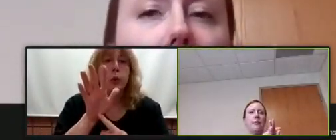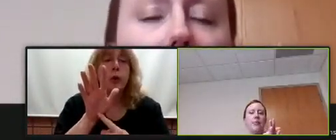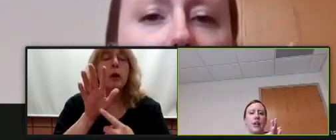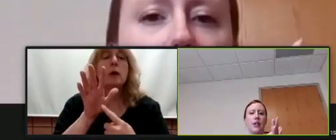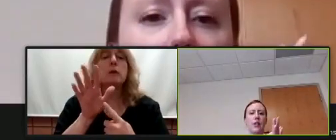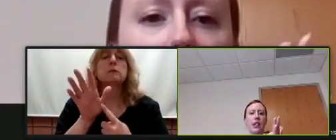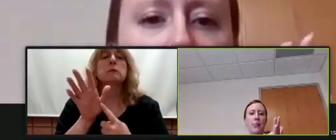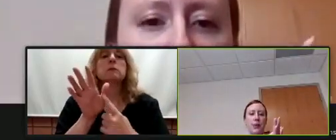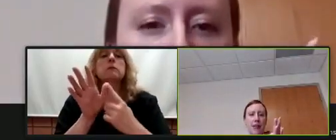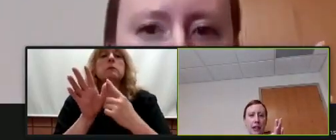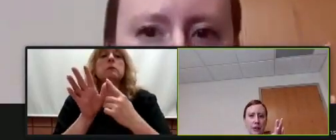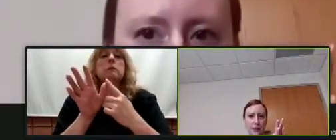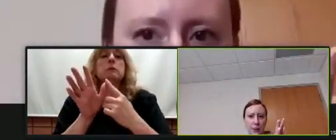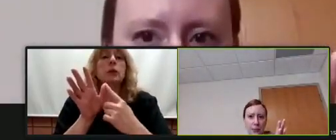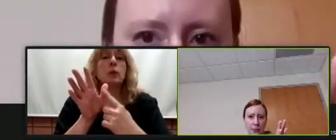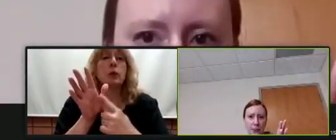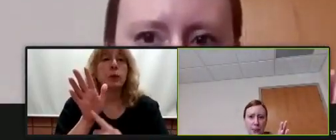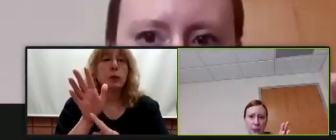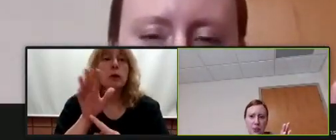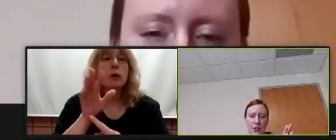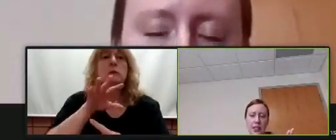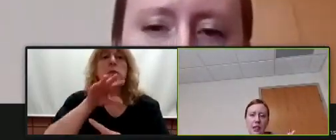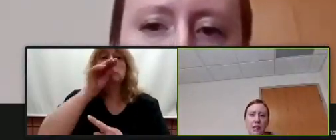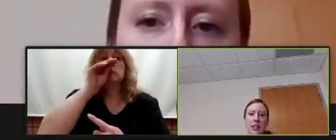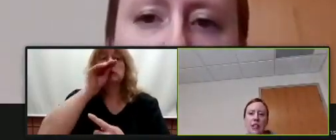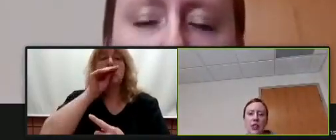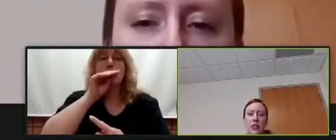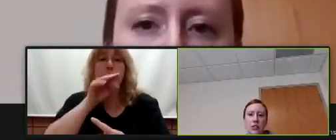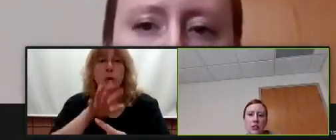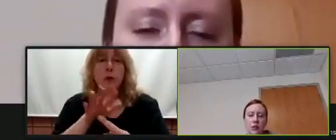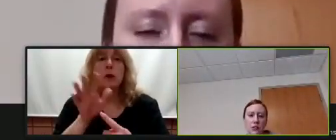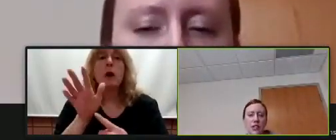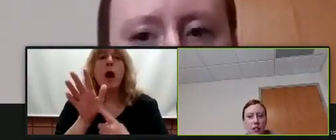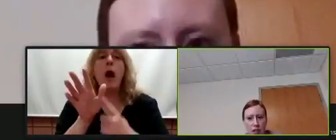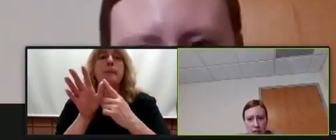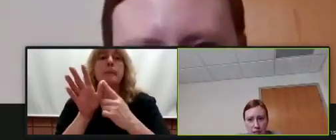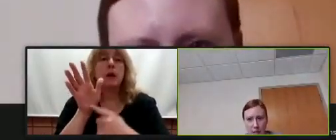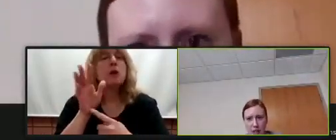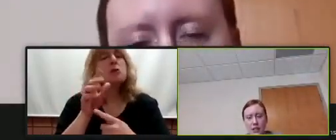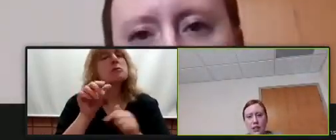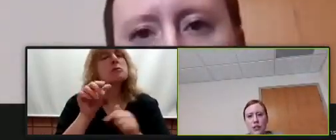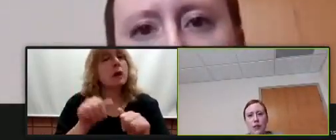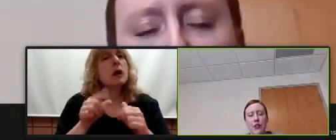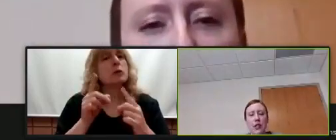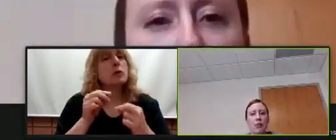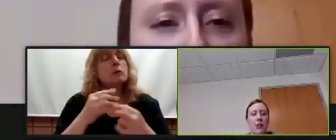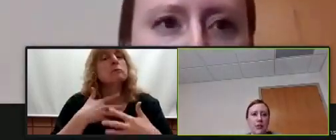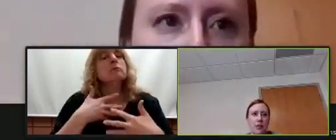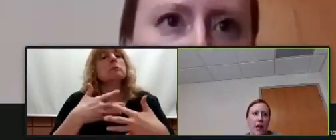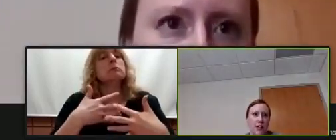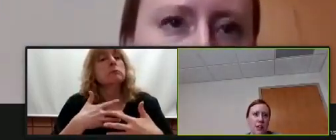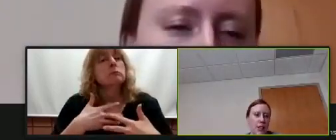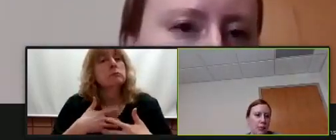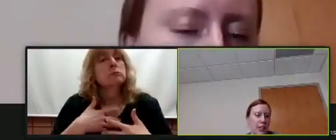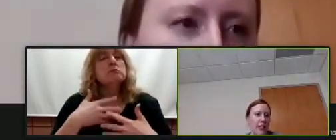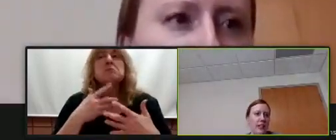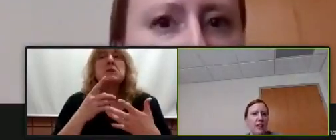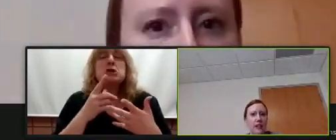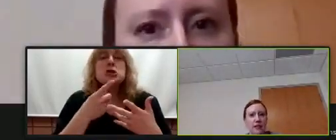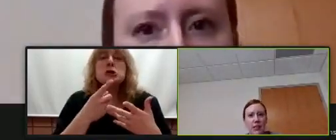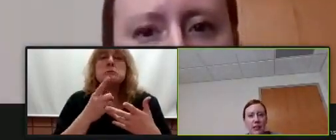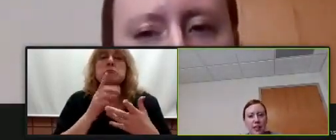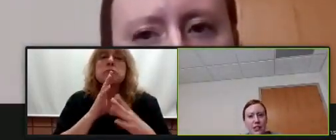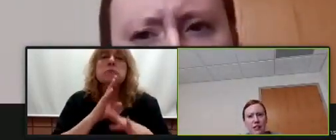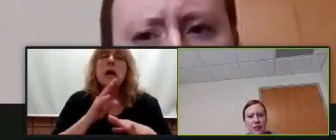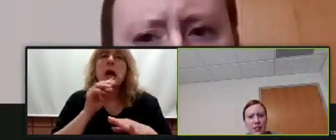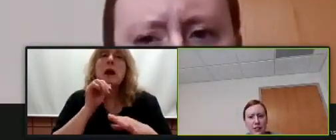thumb and breathe out. So it's something that you can do subtly. So if you're in a meeting, not